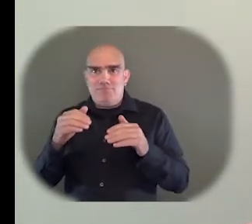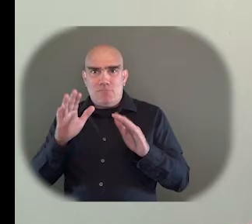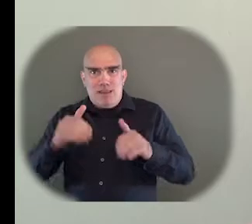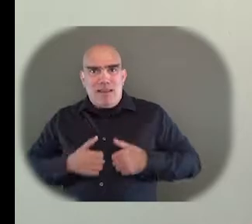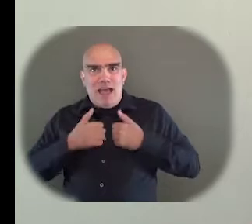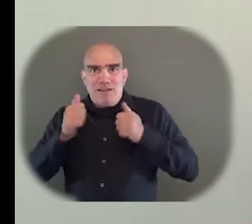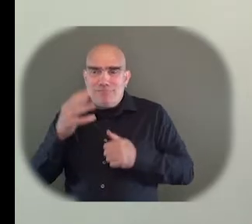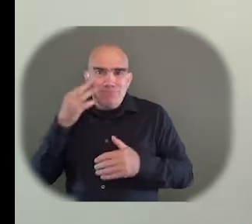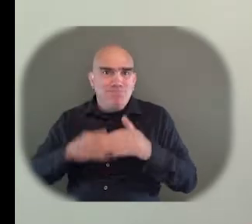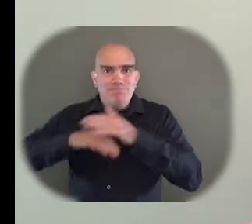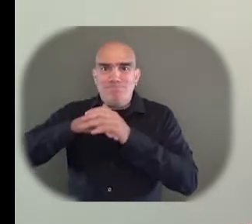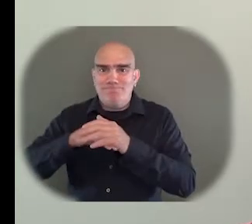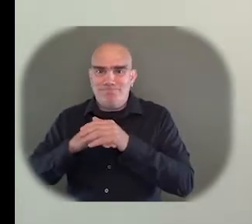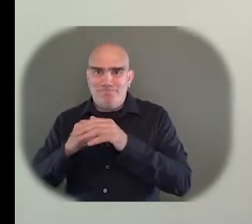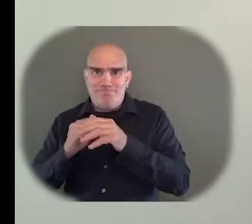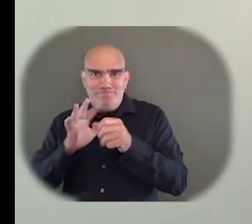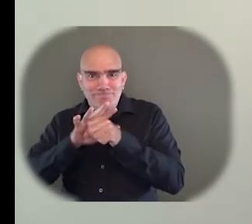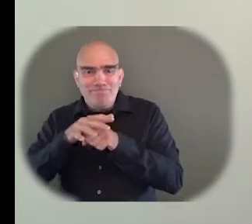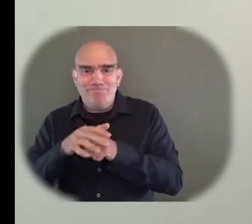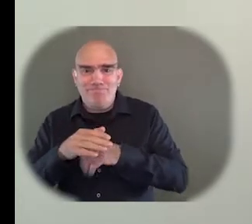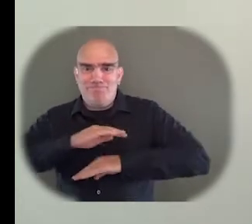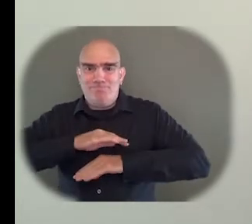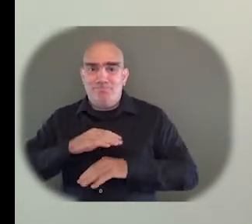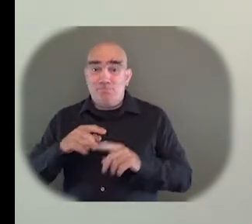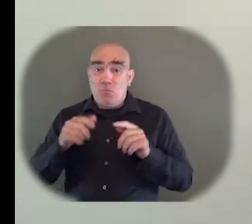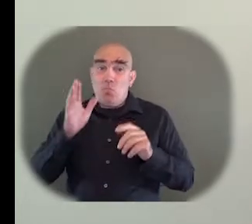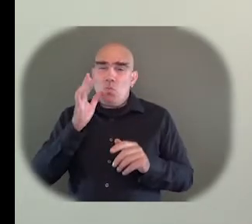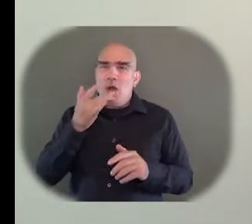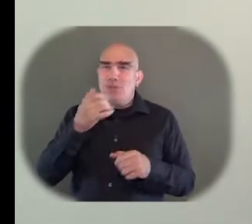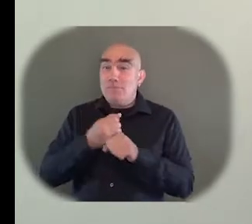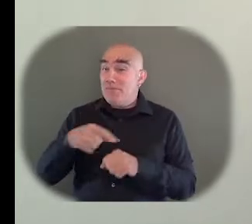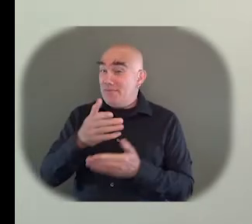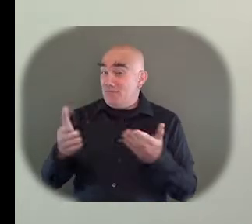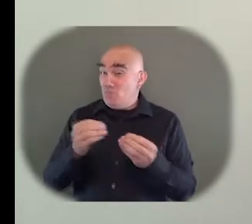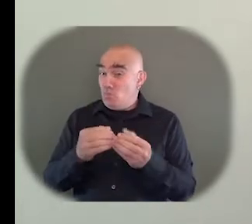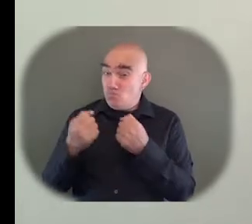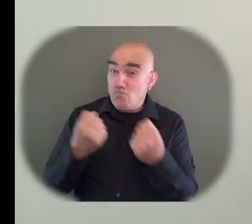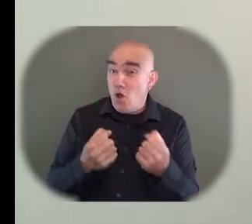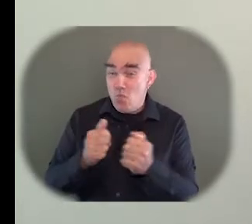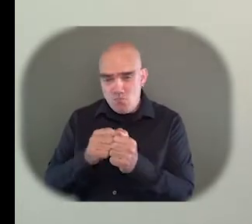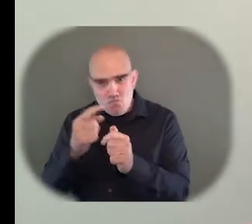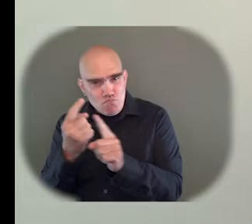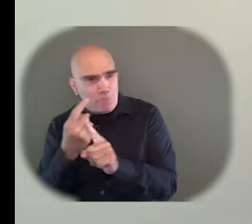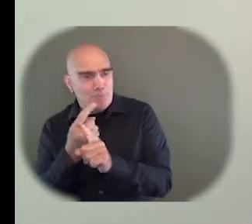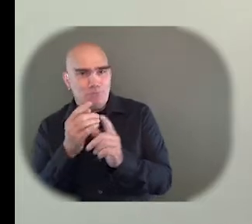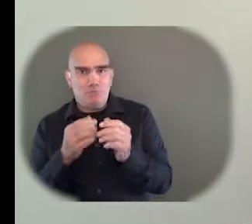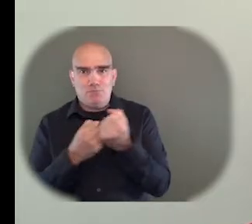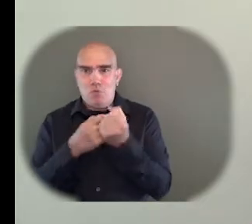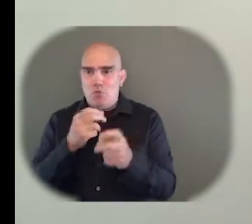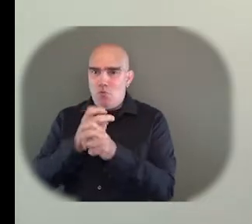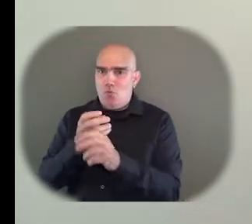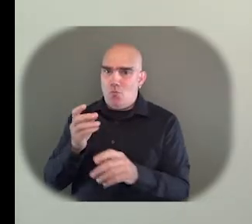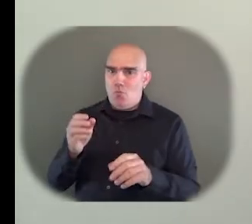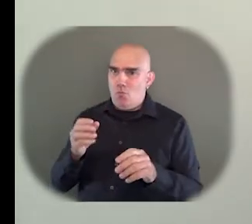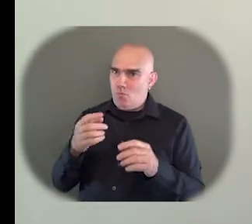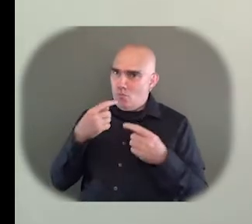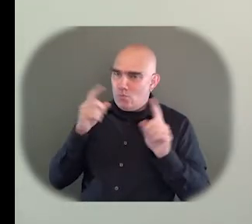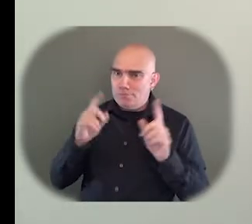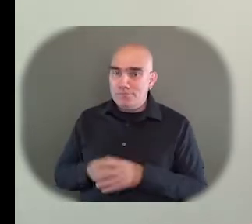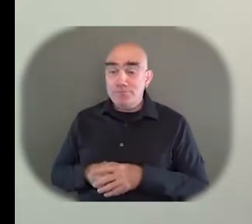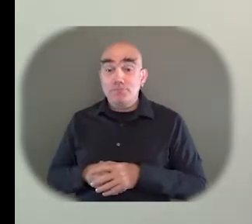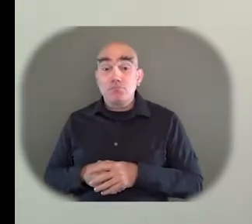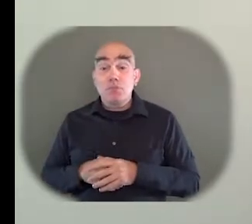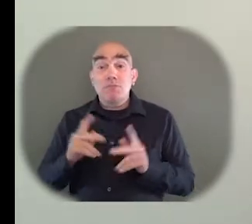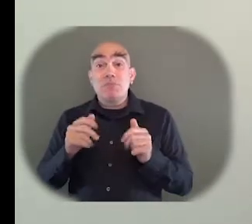with the proper support and hard work. People with anxiety disorders can often channel those feelings into heightened